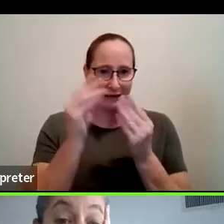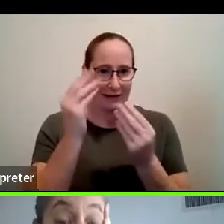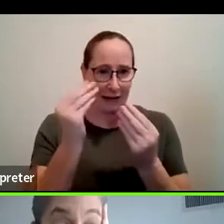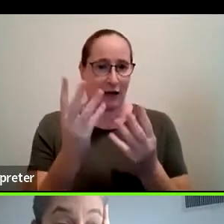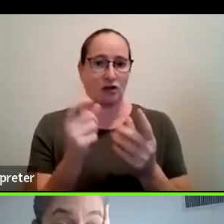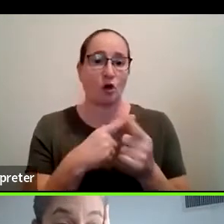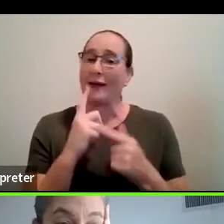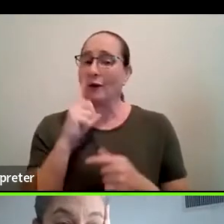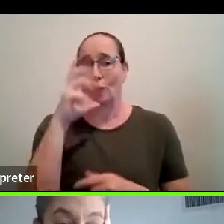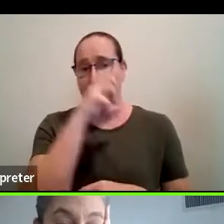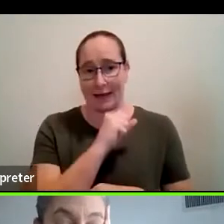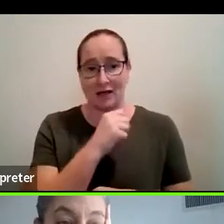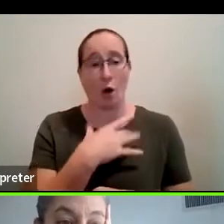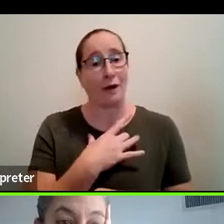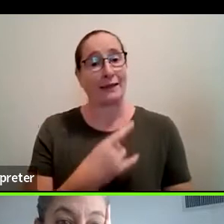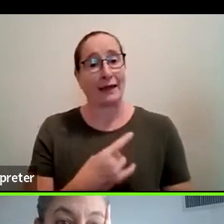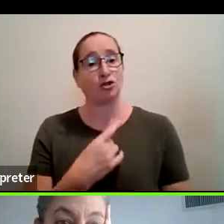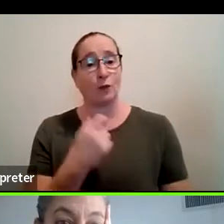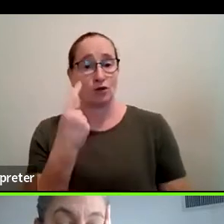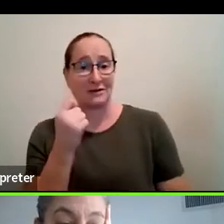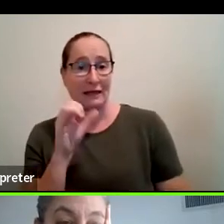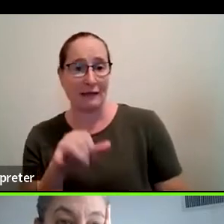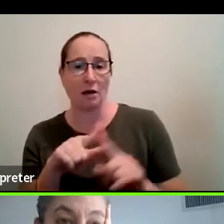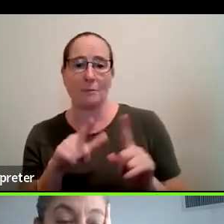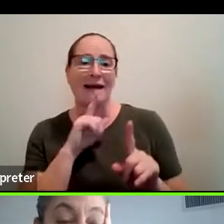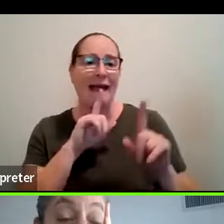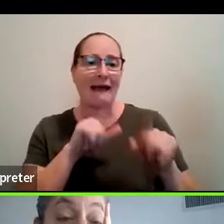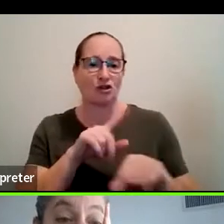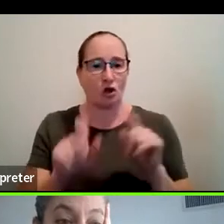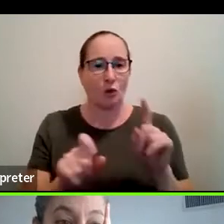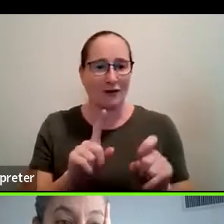So I would actually like to understand that, but I don't think that we can answer the